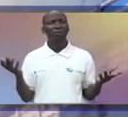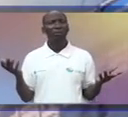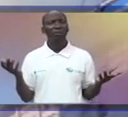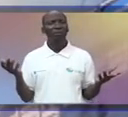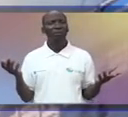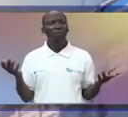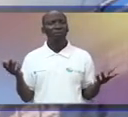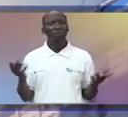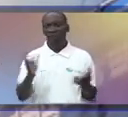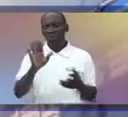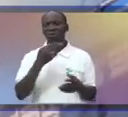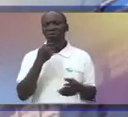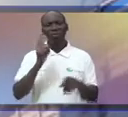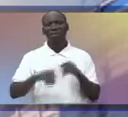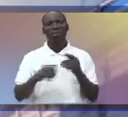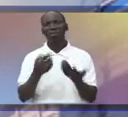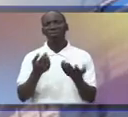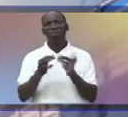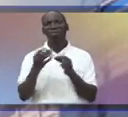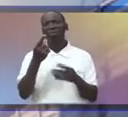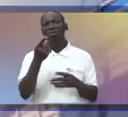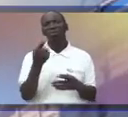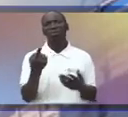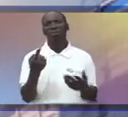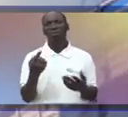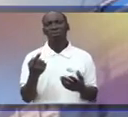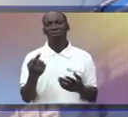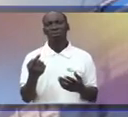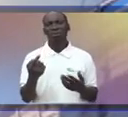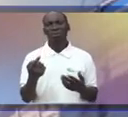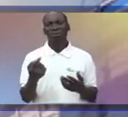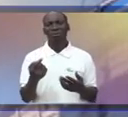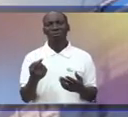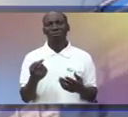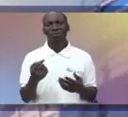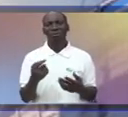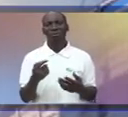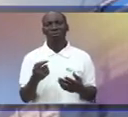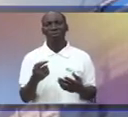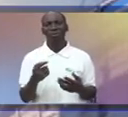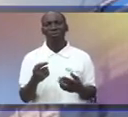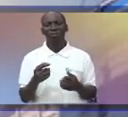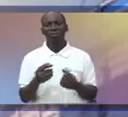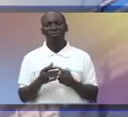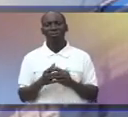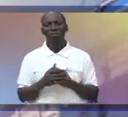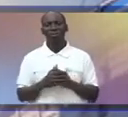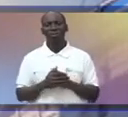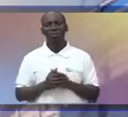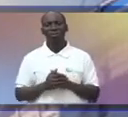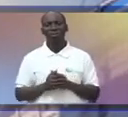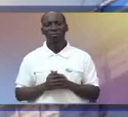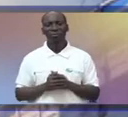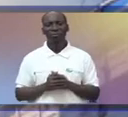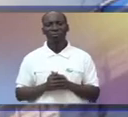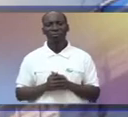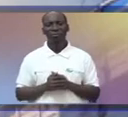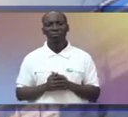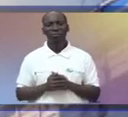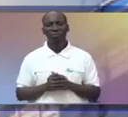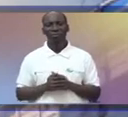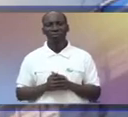m na sɛ wɔka saa nso kyerɛ wo a wo nso woayɛ woadwene sɛ womfii yɛn na sɛ woamfii yɛn nso a na woanka sɛ woabisa